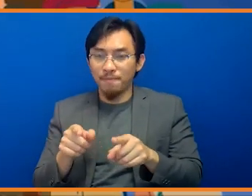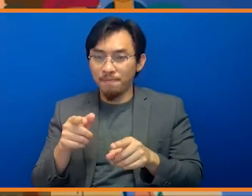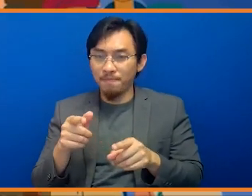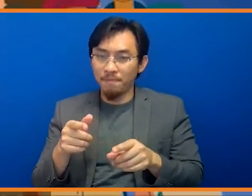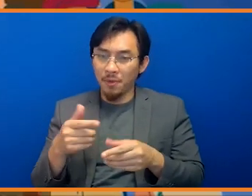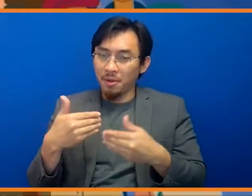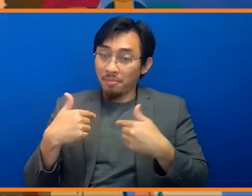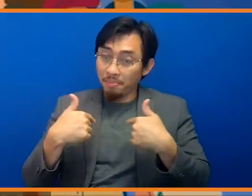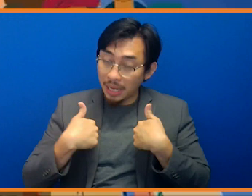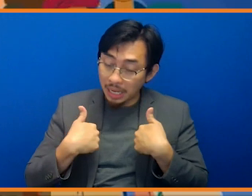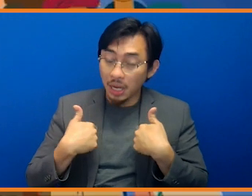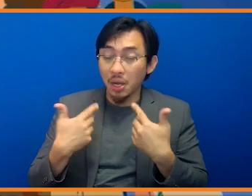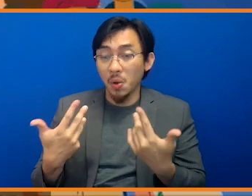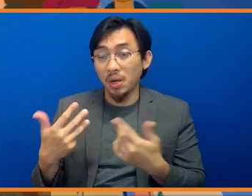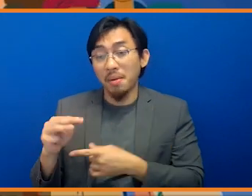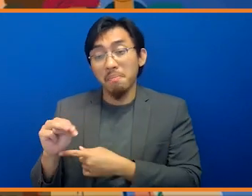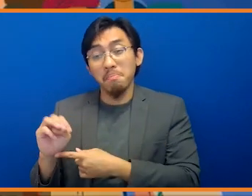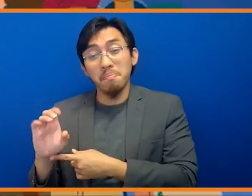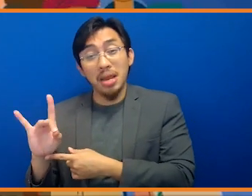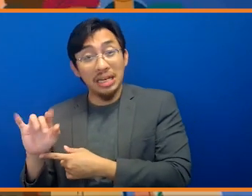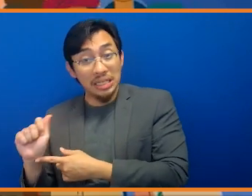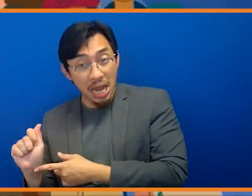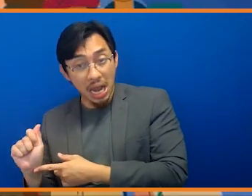like me, and the media,